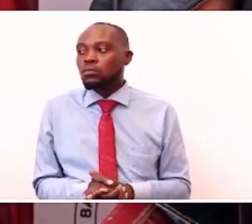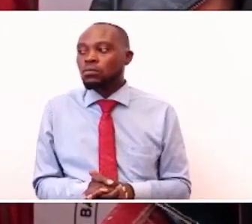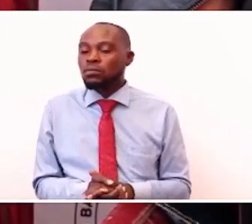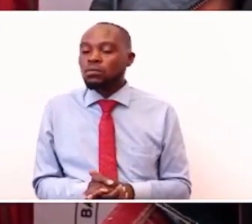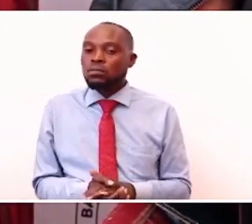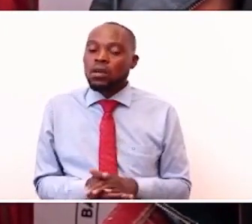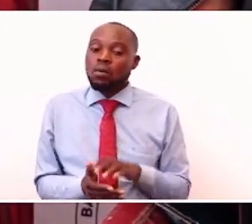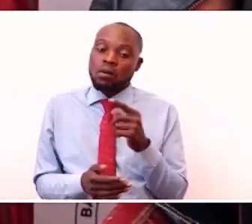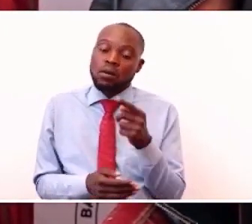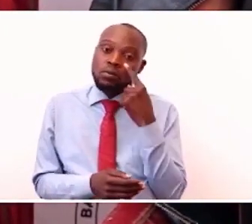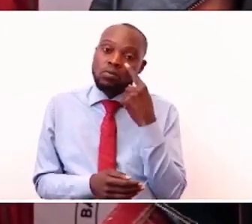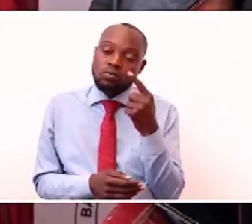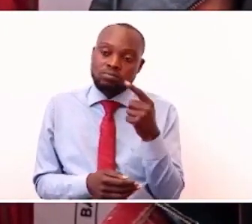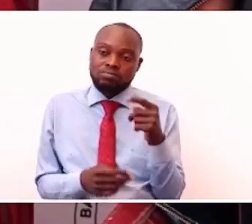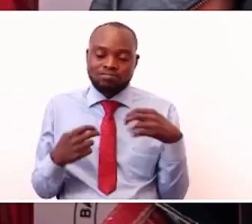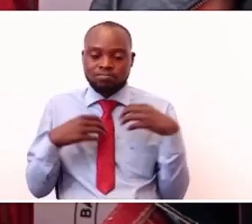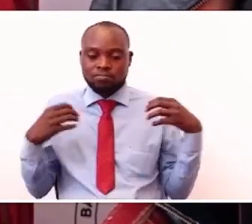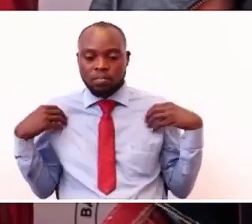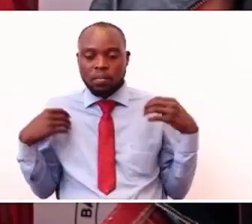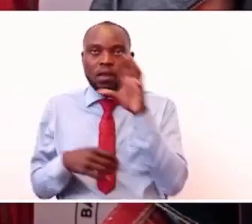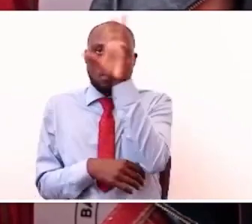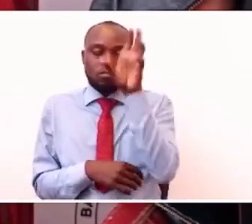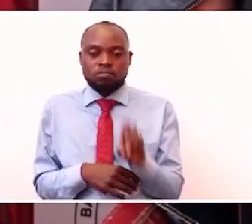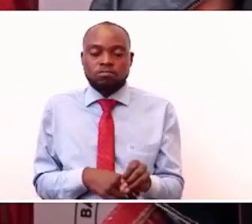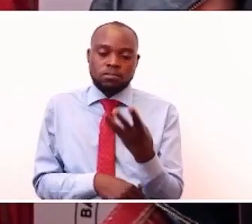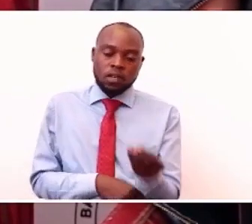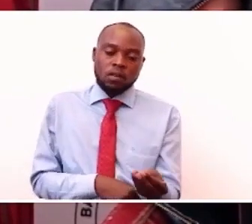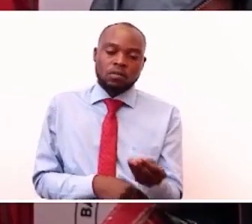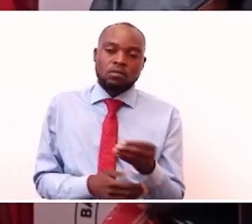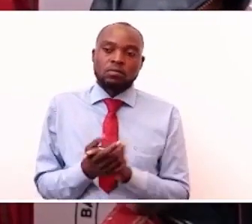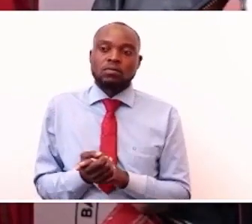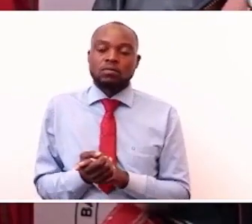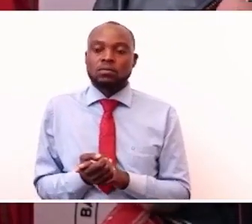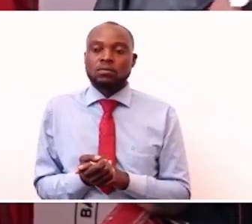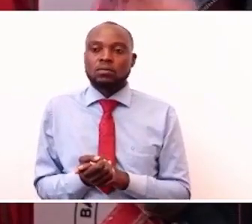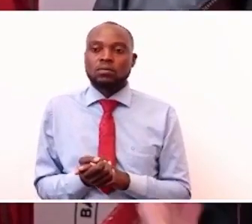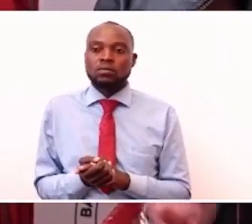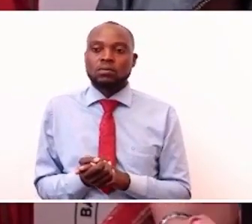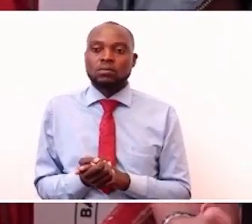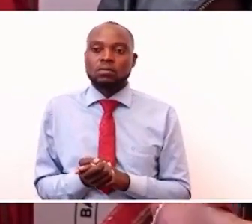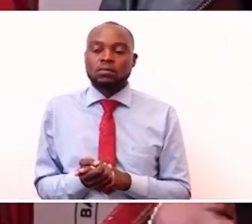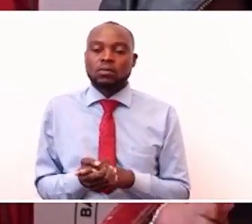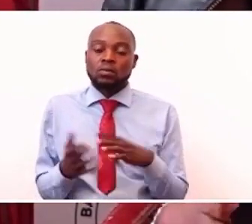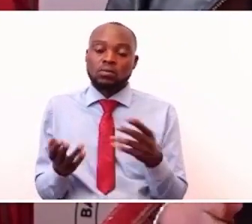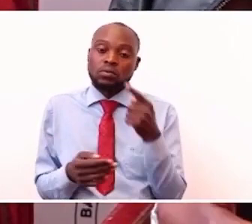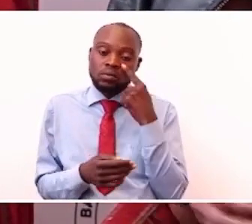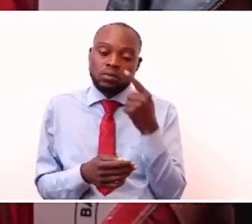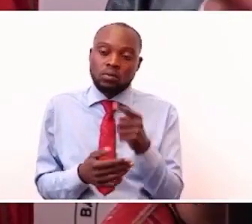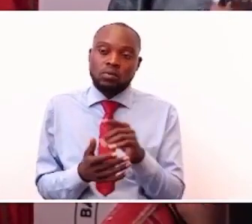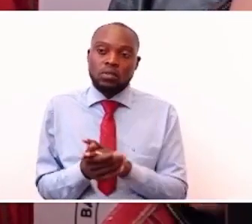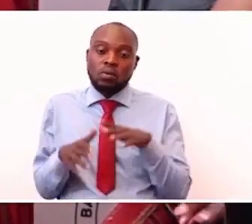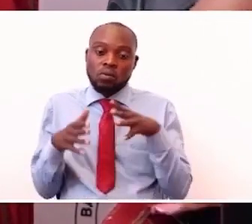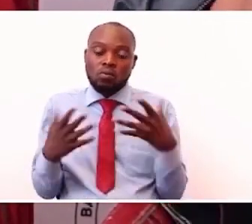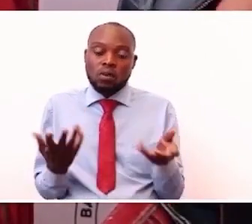on the opportunities that Africa can harness to leapfrog into what you can